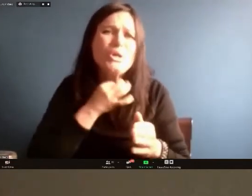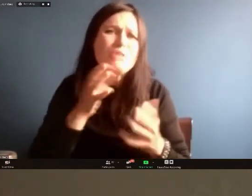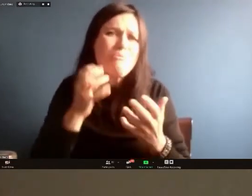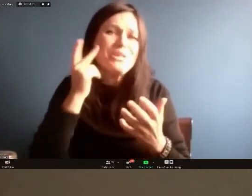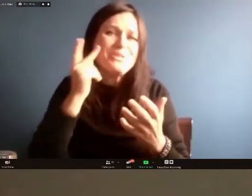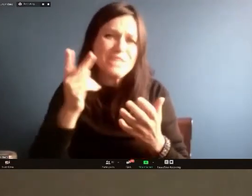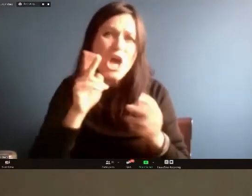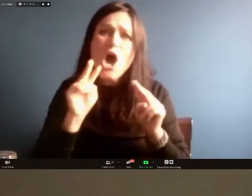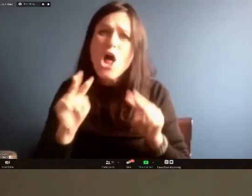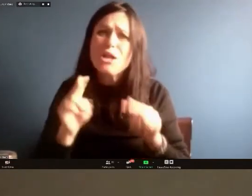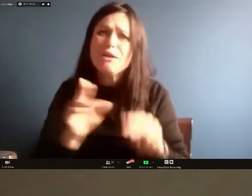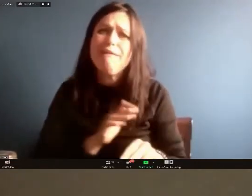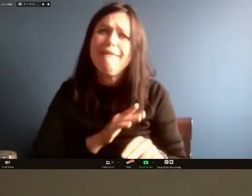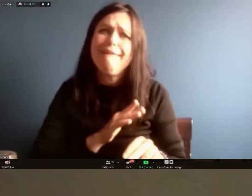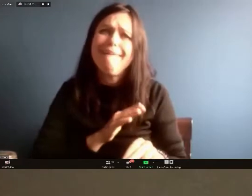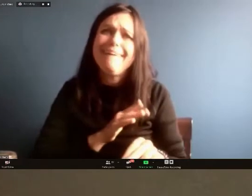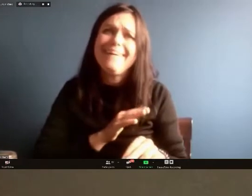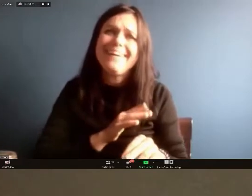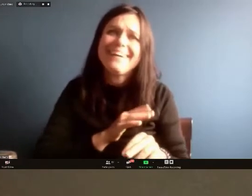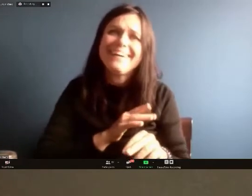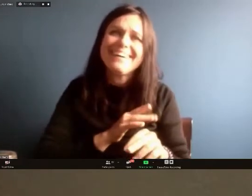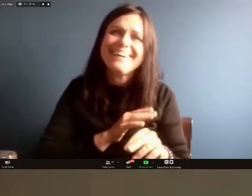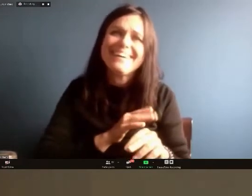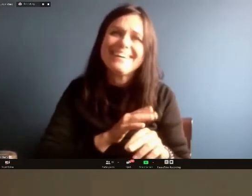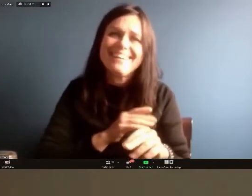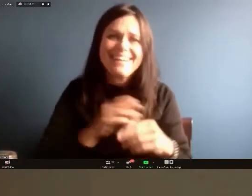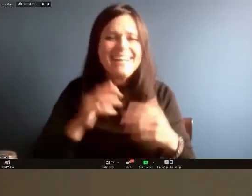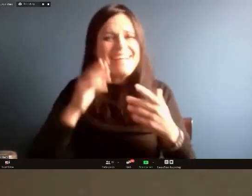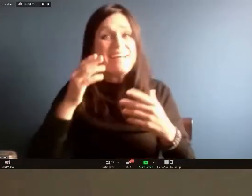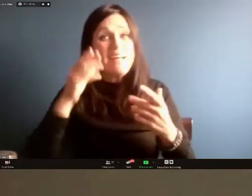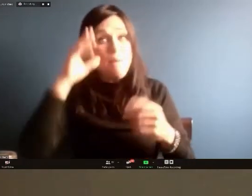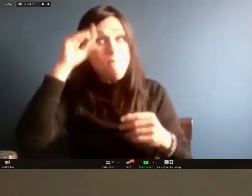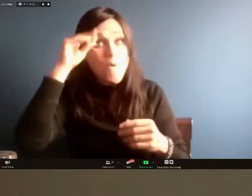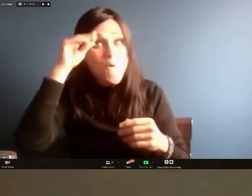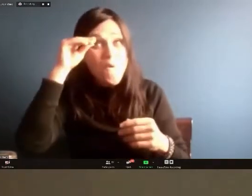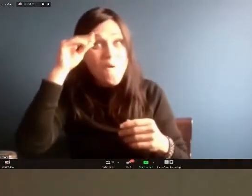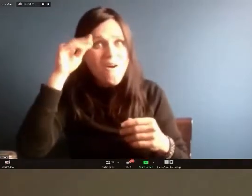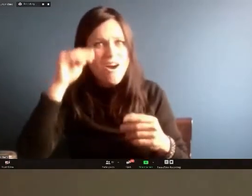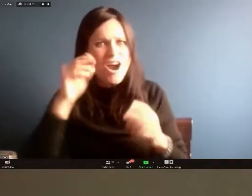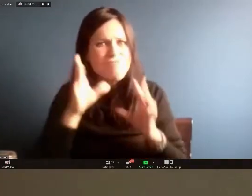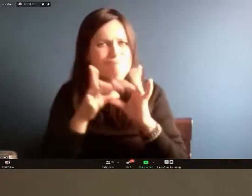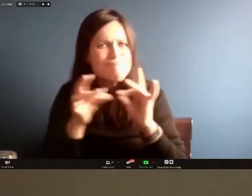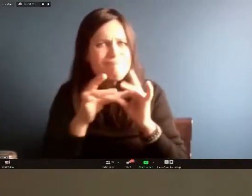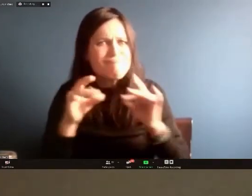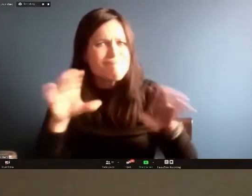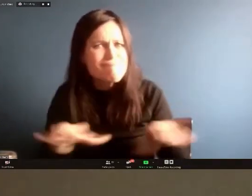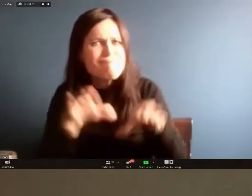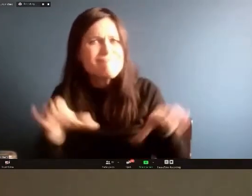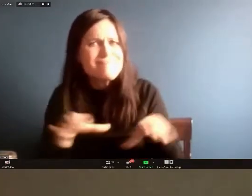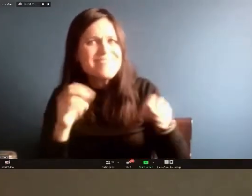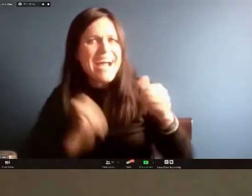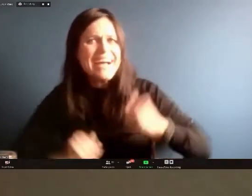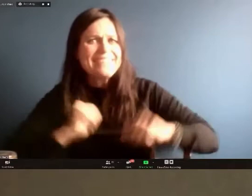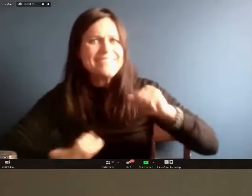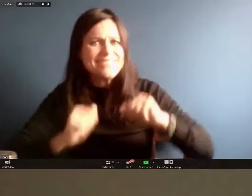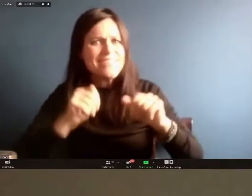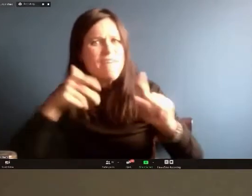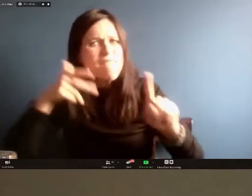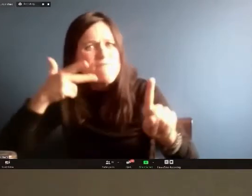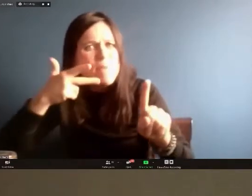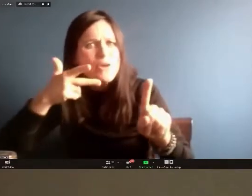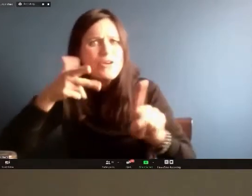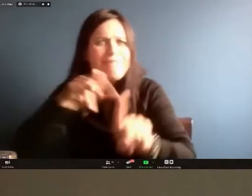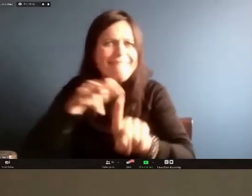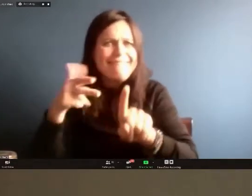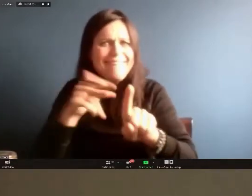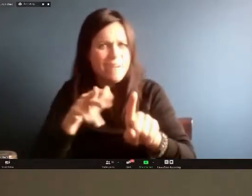see, that young man who was starring in it clearly put a lot of work into it too. We've got a filmmaker in the